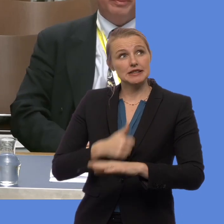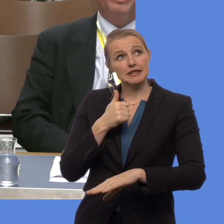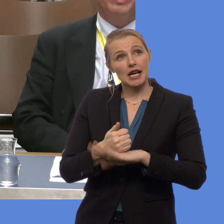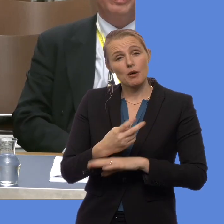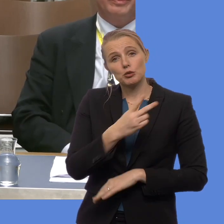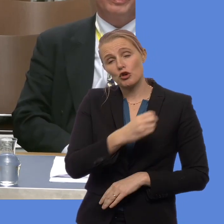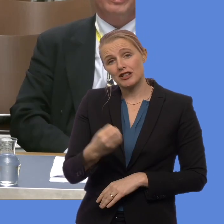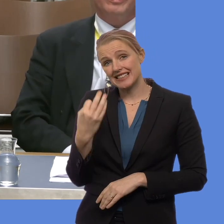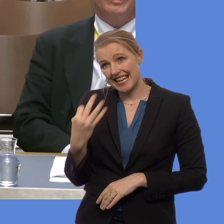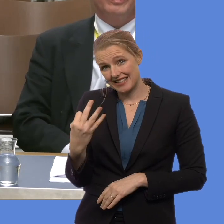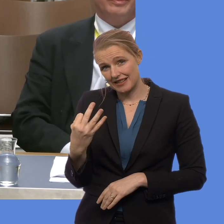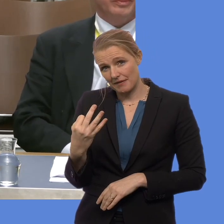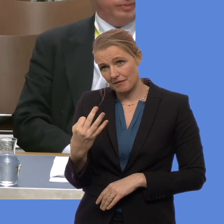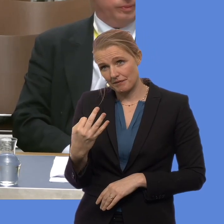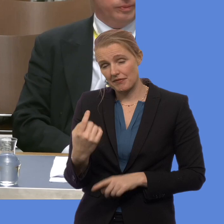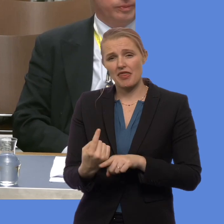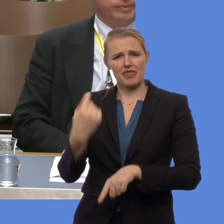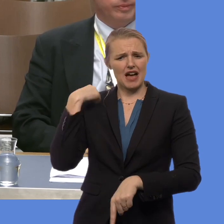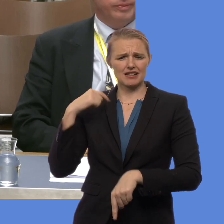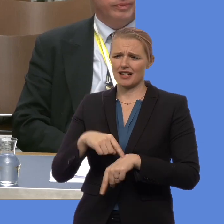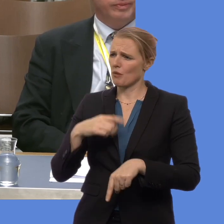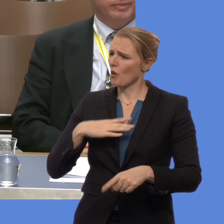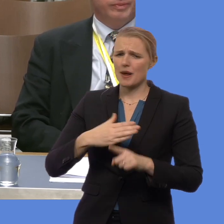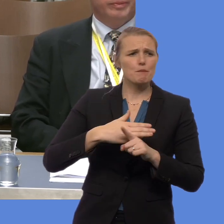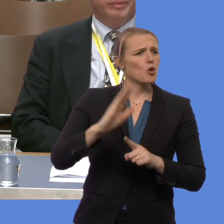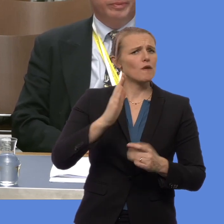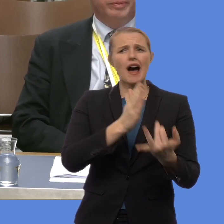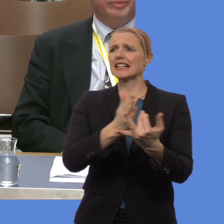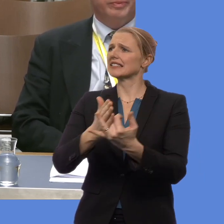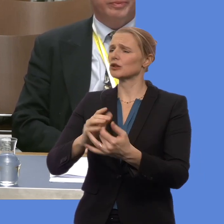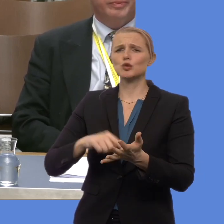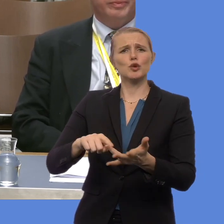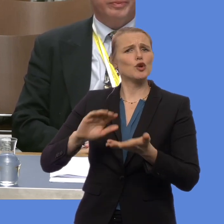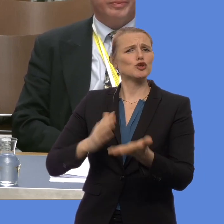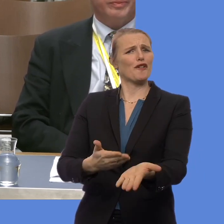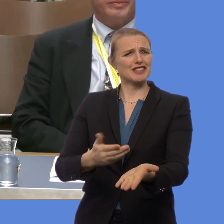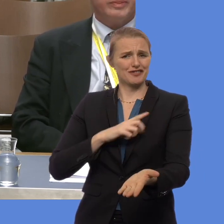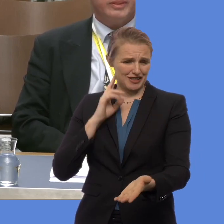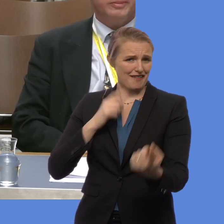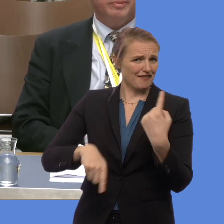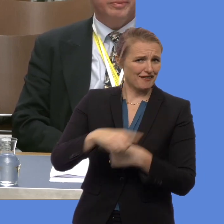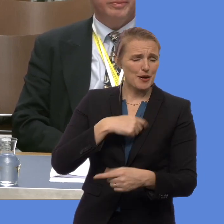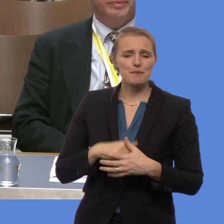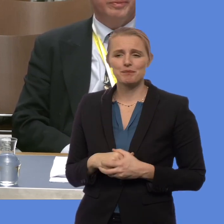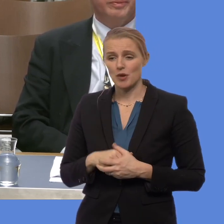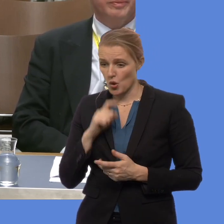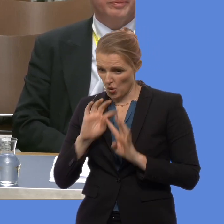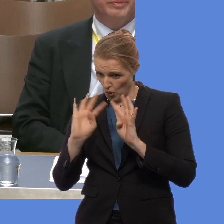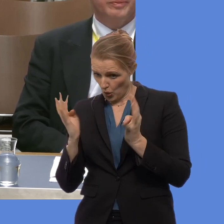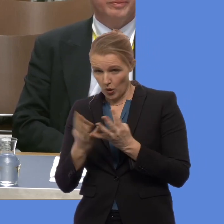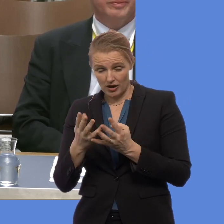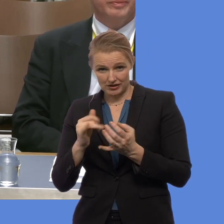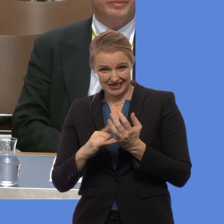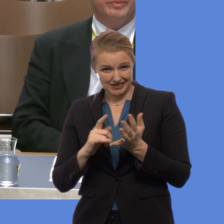with, at that point, the mission to improve access to services for sign language users. It's represented by